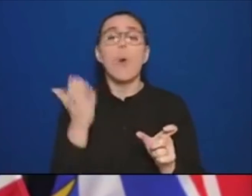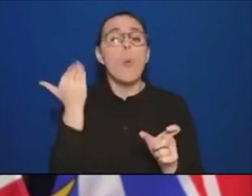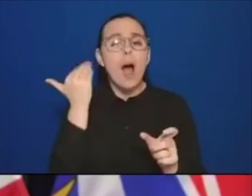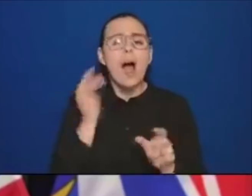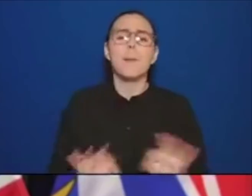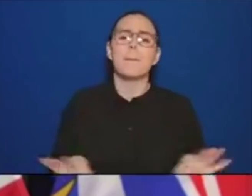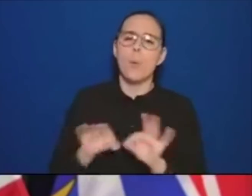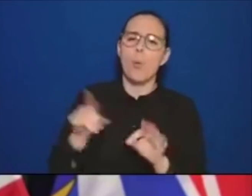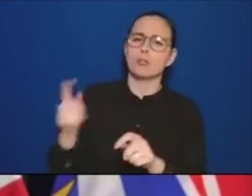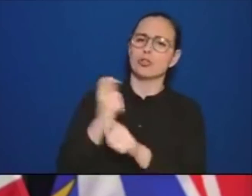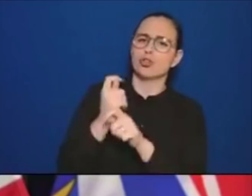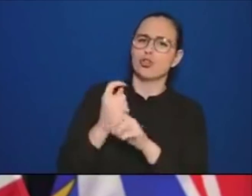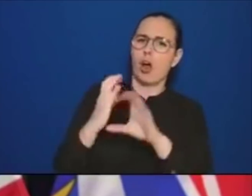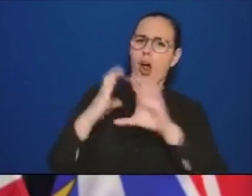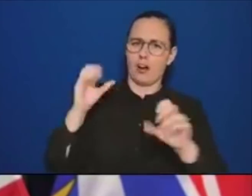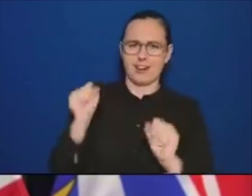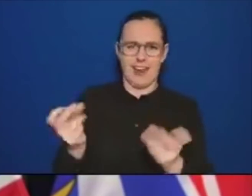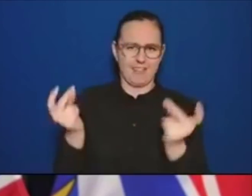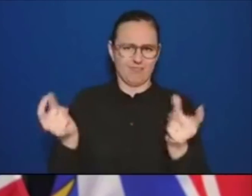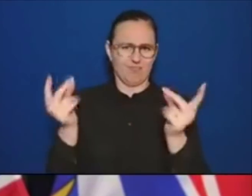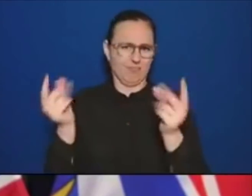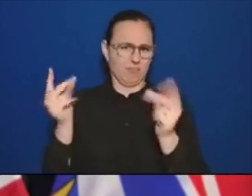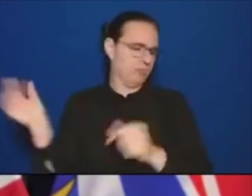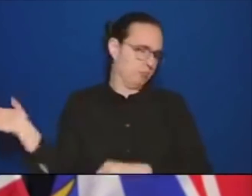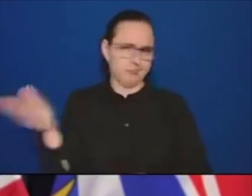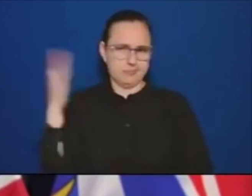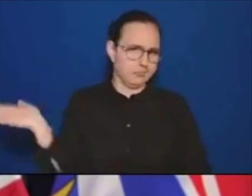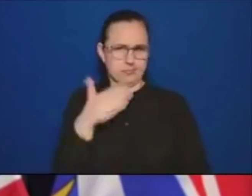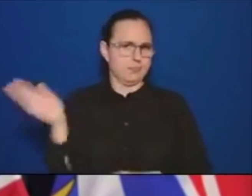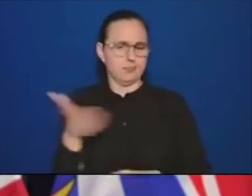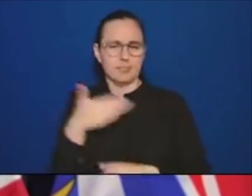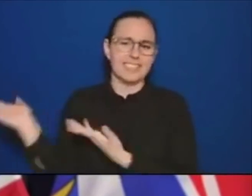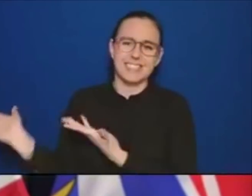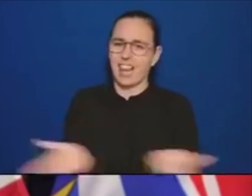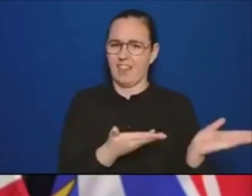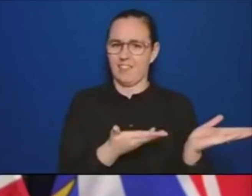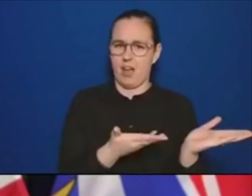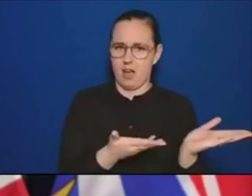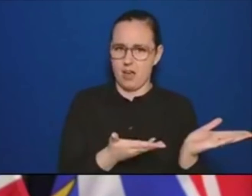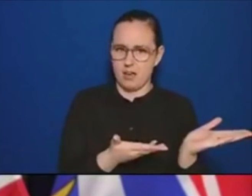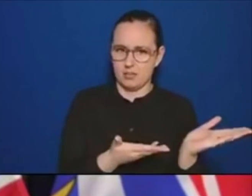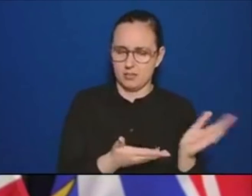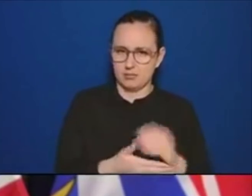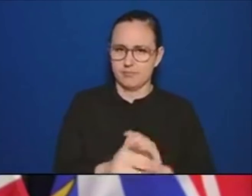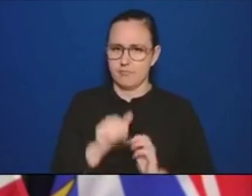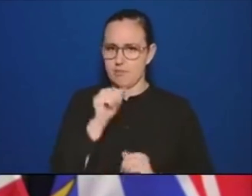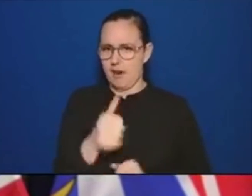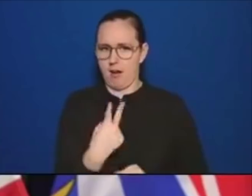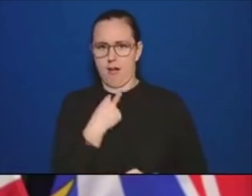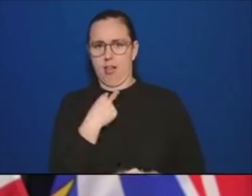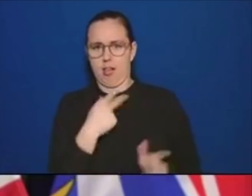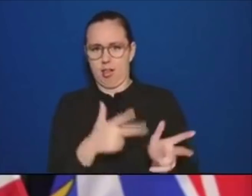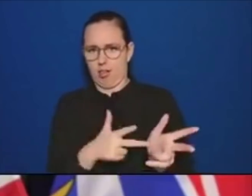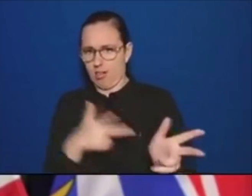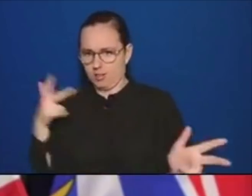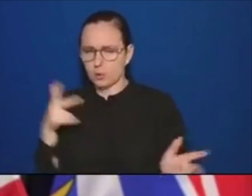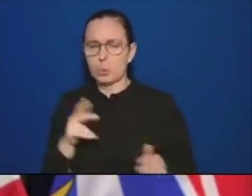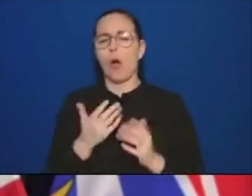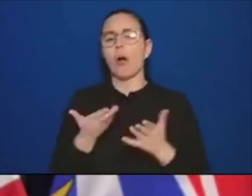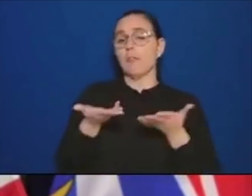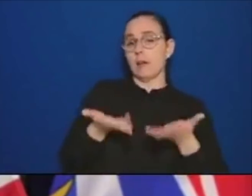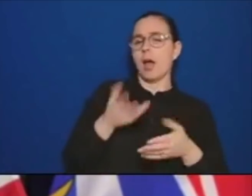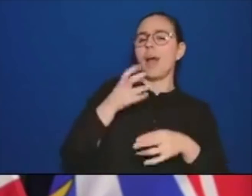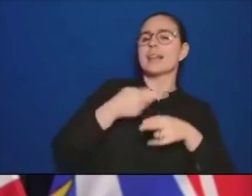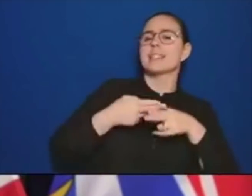same time yesterday. Travel is still taking longer than usual, but these short-term restrictions are helping us get essential goods and